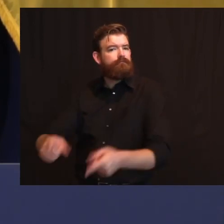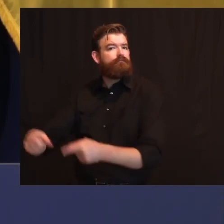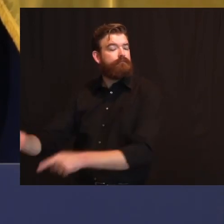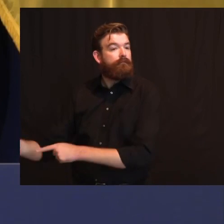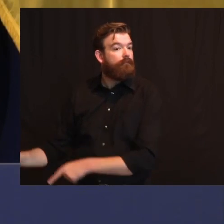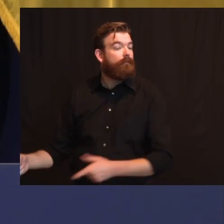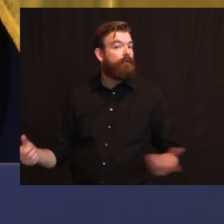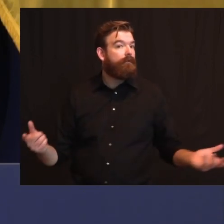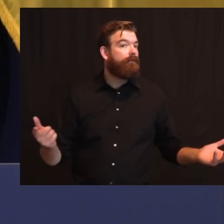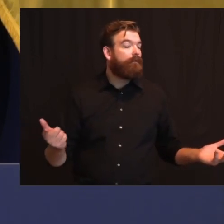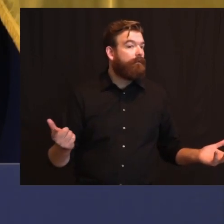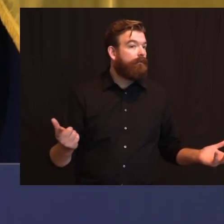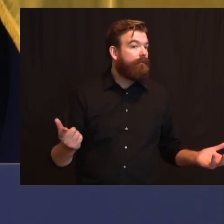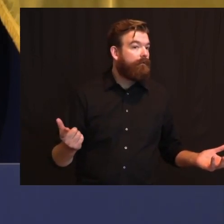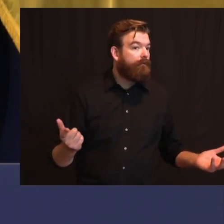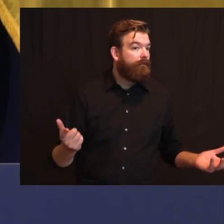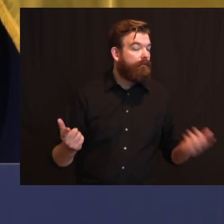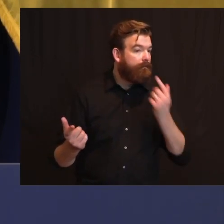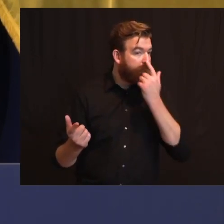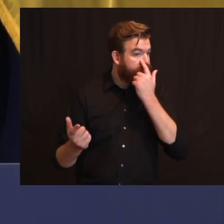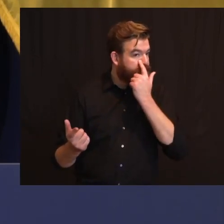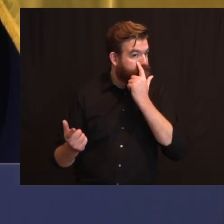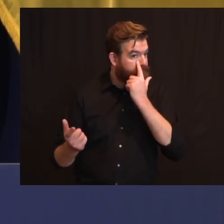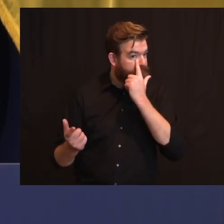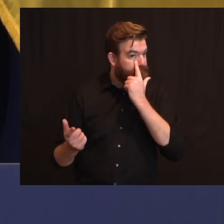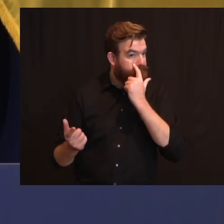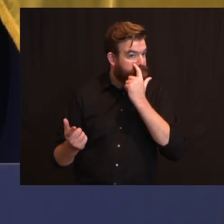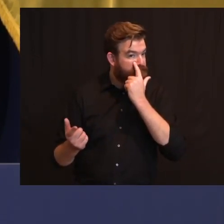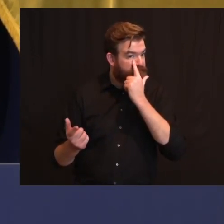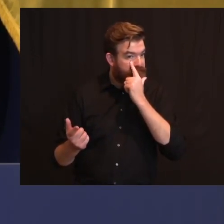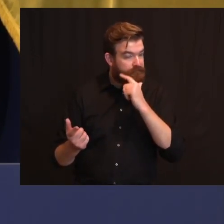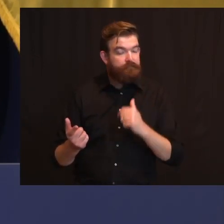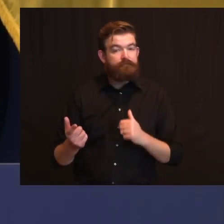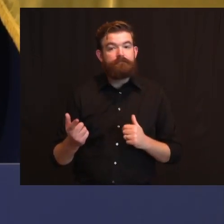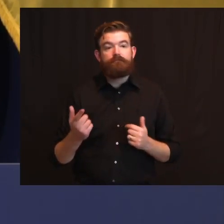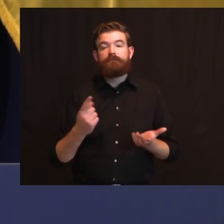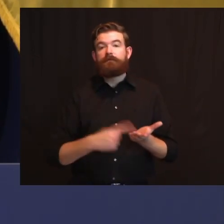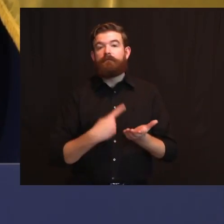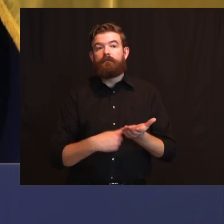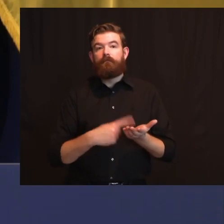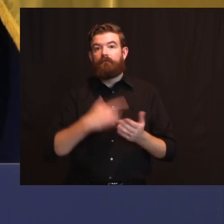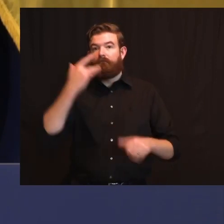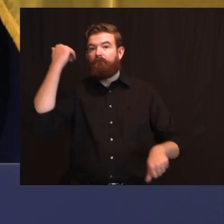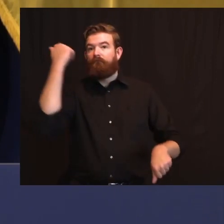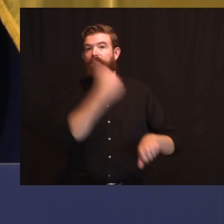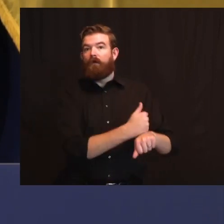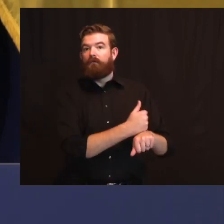enforcement than it is what are you doing with the surrounding community investments.